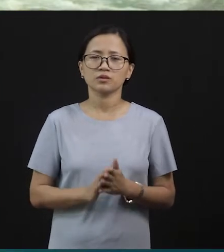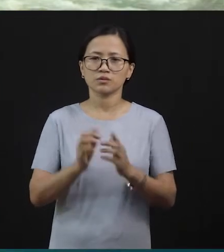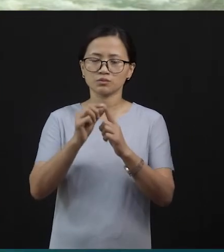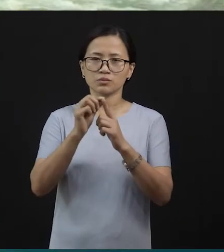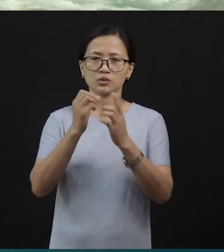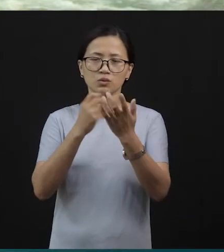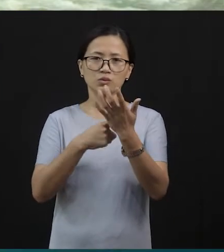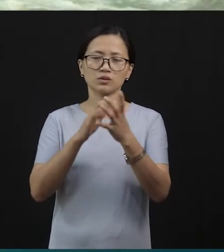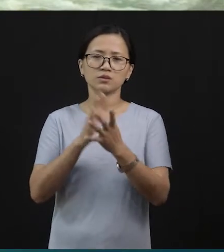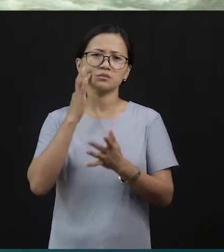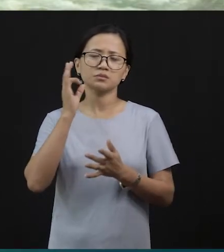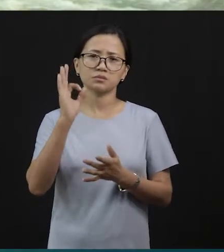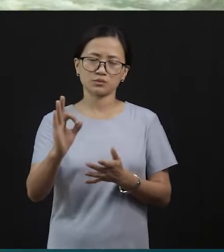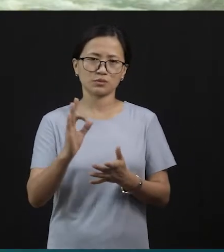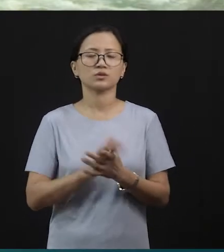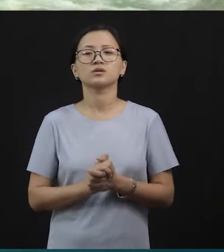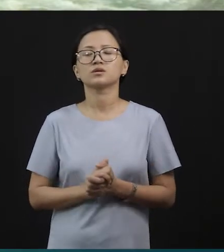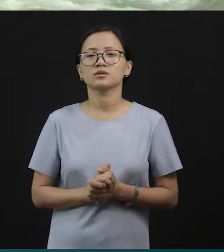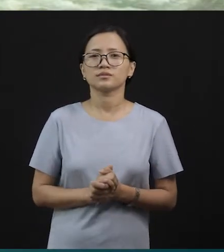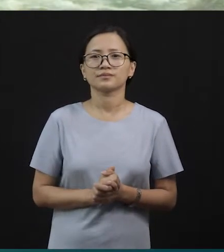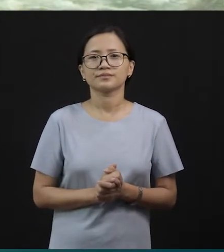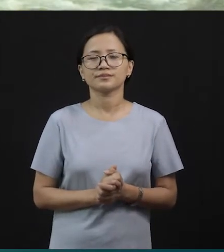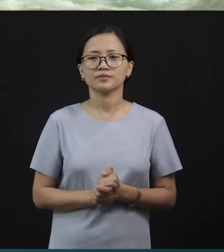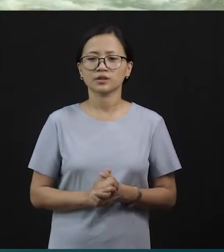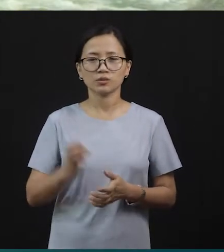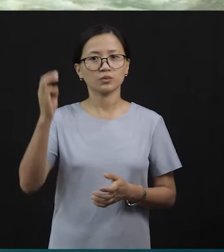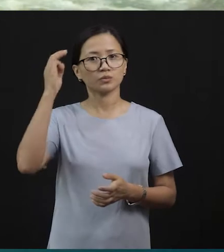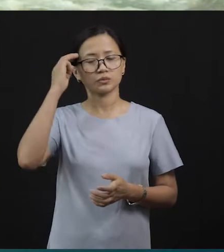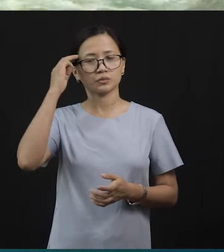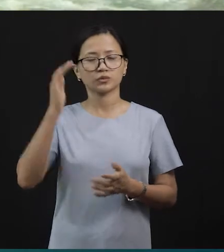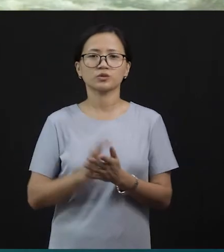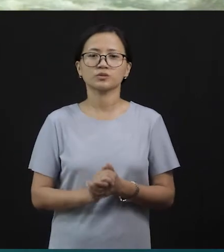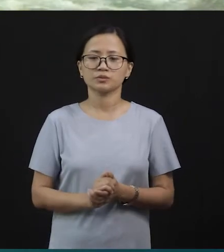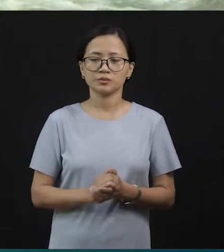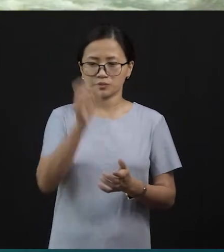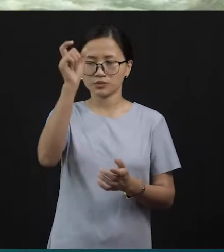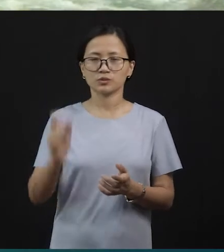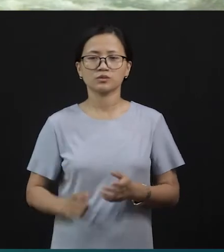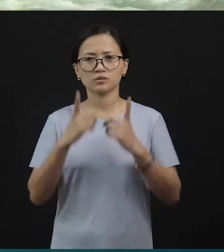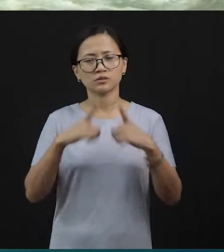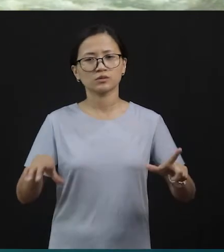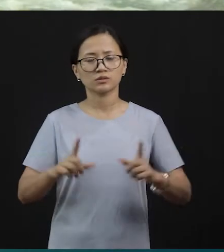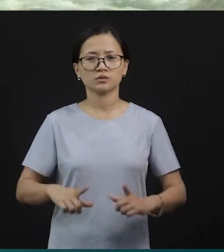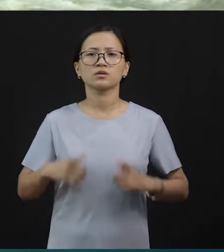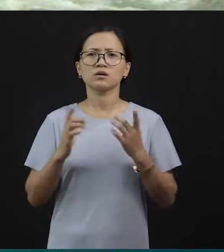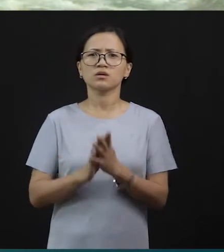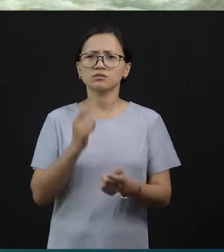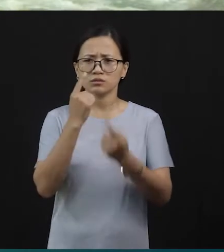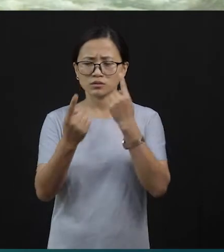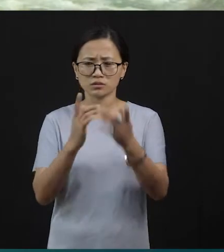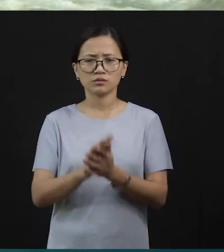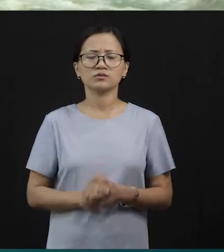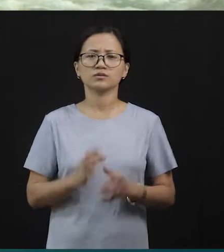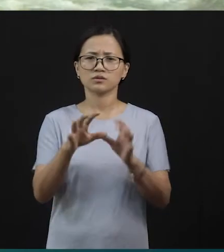person. Prominent means important, okay? A very prominent and well-known person losing his life. He discovered a place where somebody